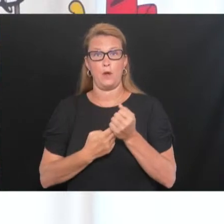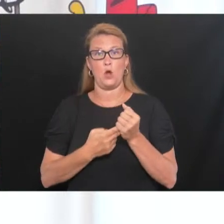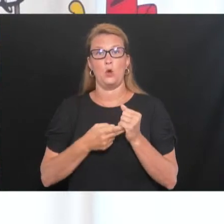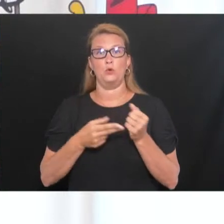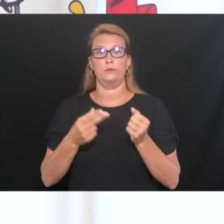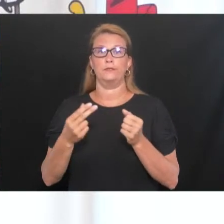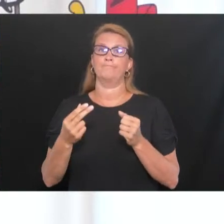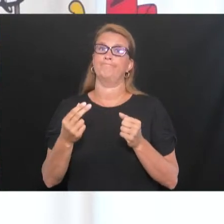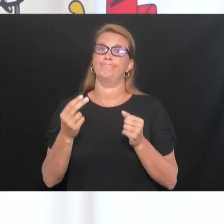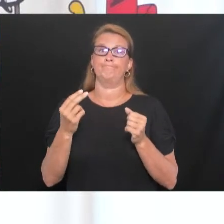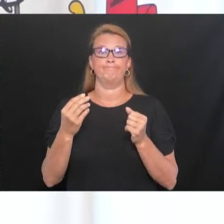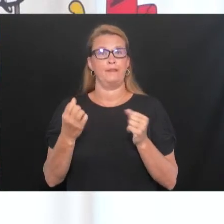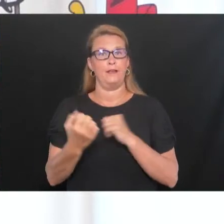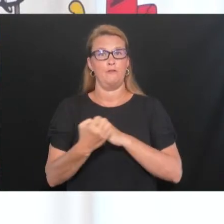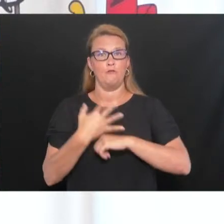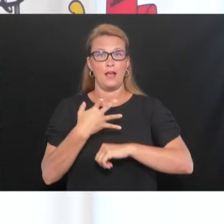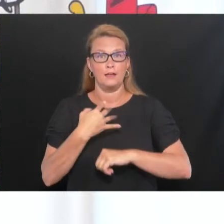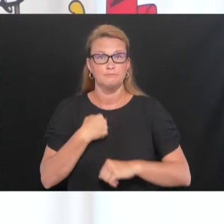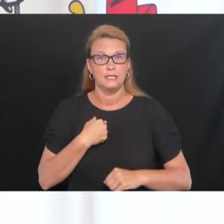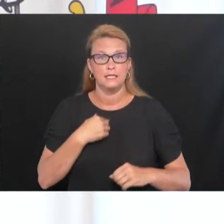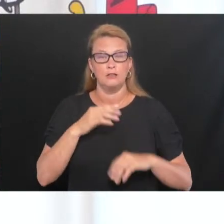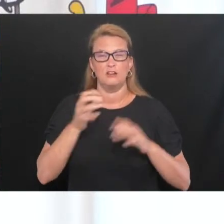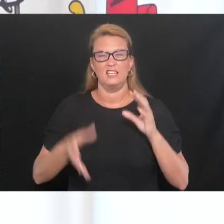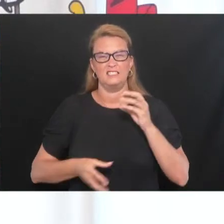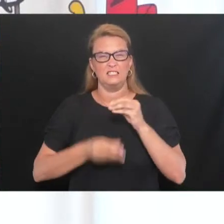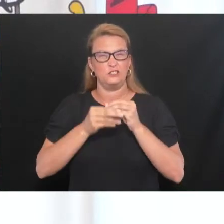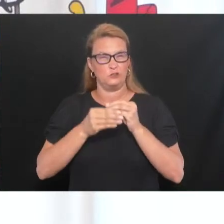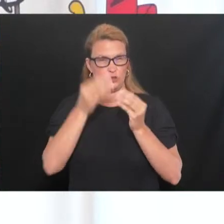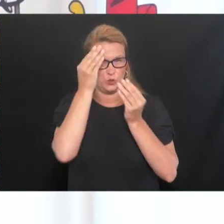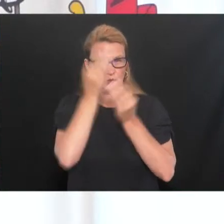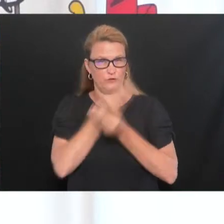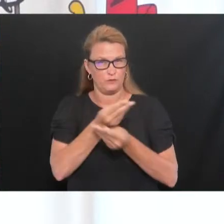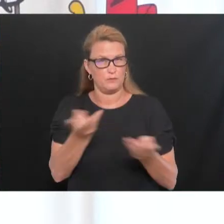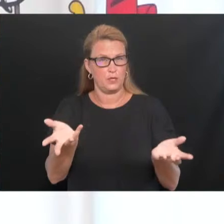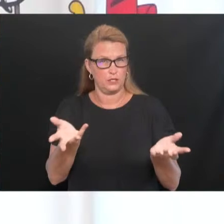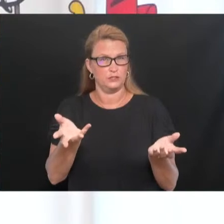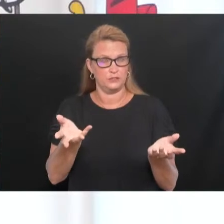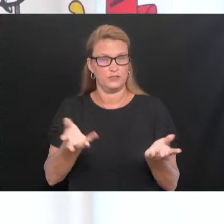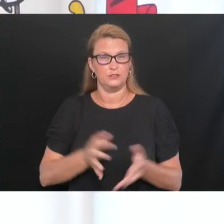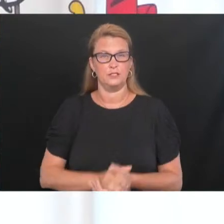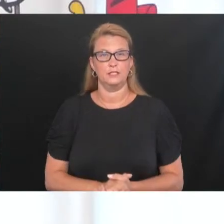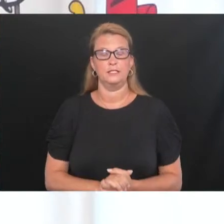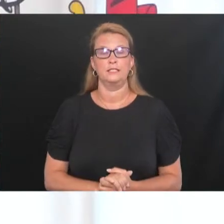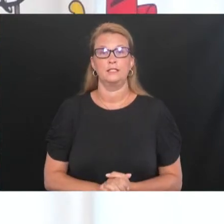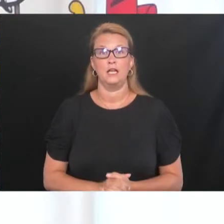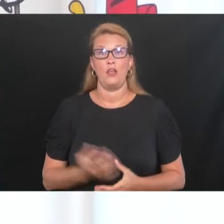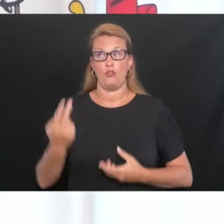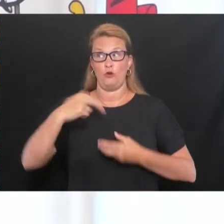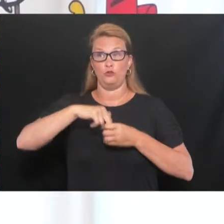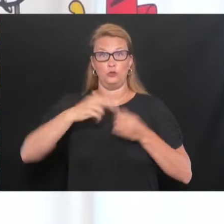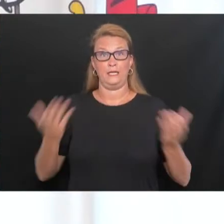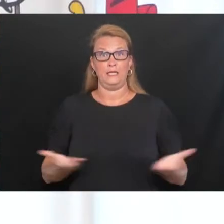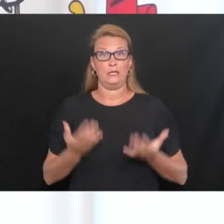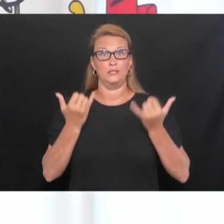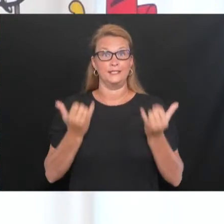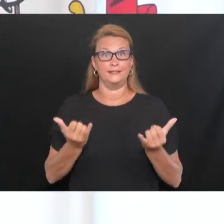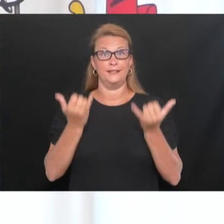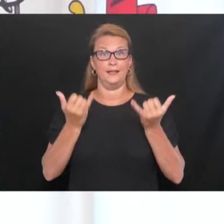a lot of additional information. We'll get it to you in just a second. They're joining us also today,